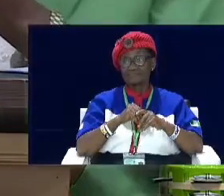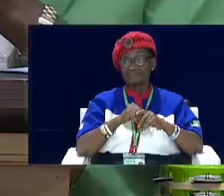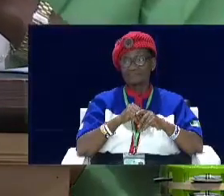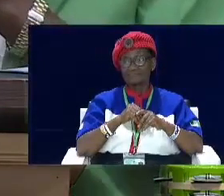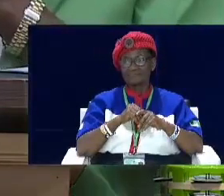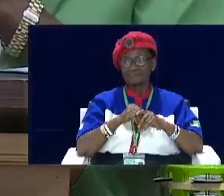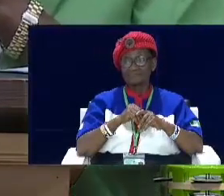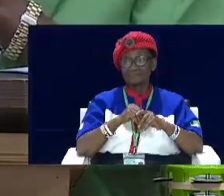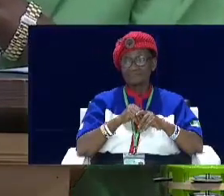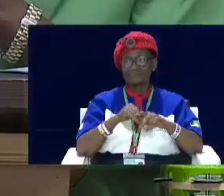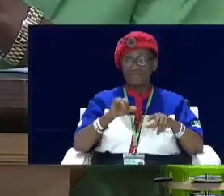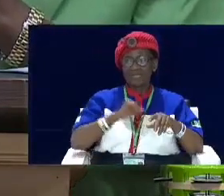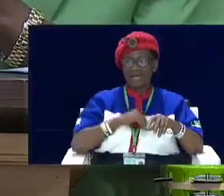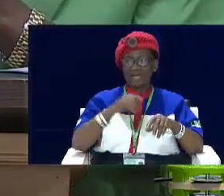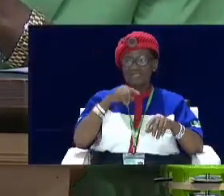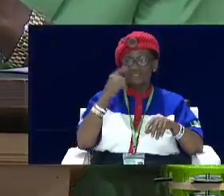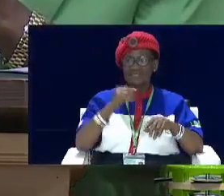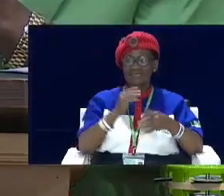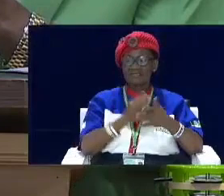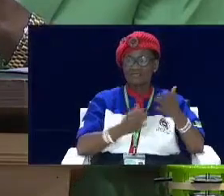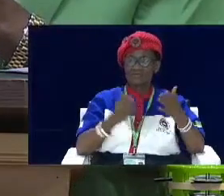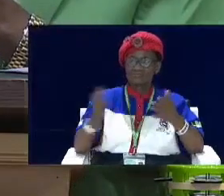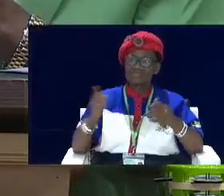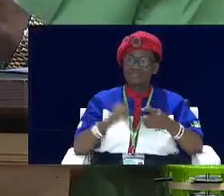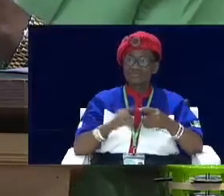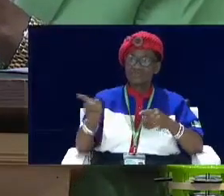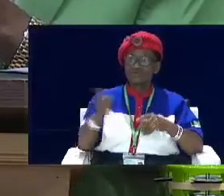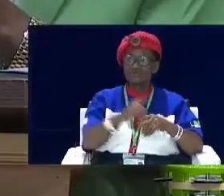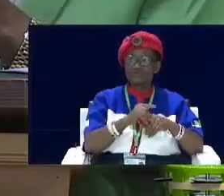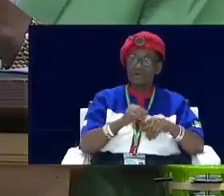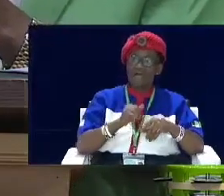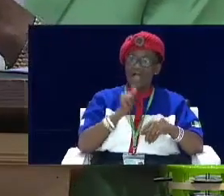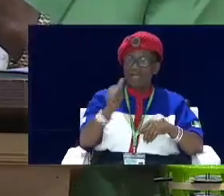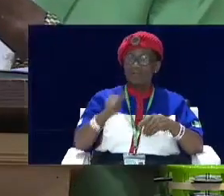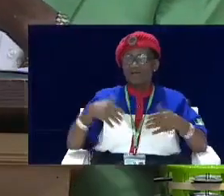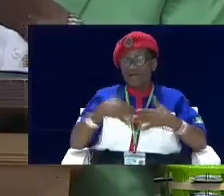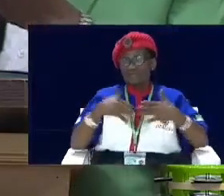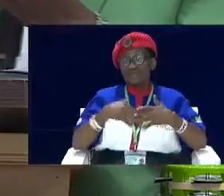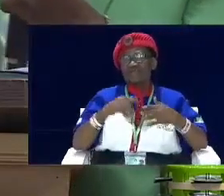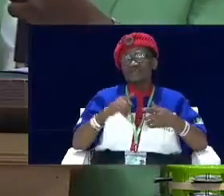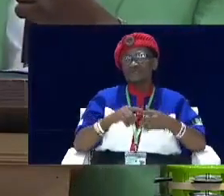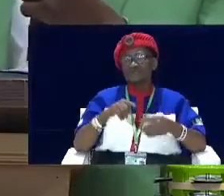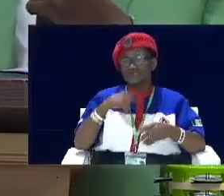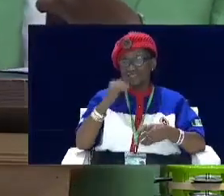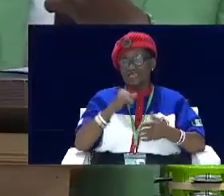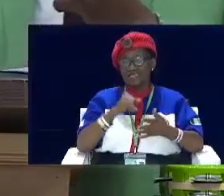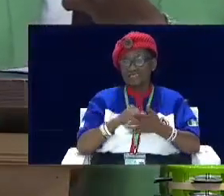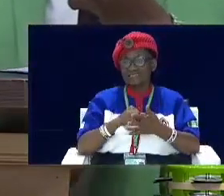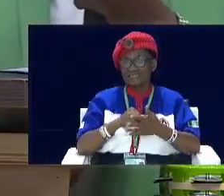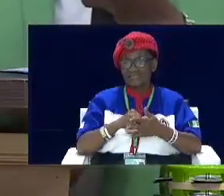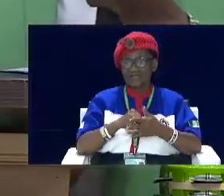I would have said something to you, but I'm afraid to say it. Baso nkan kan o sugbon iru nba mi lati so.